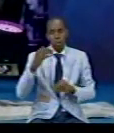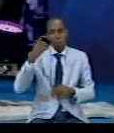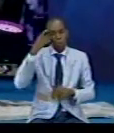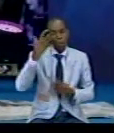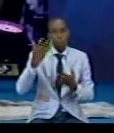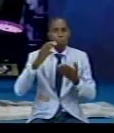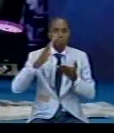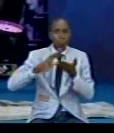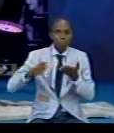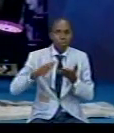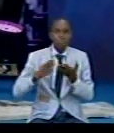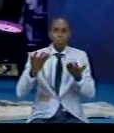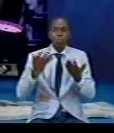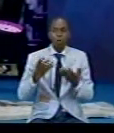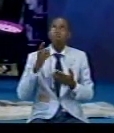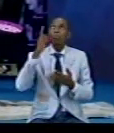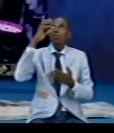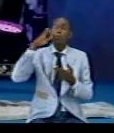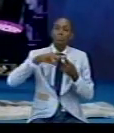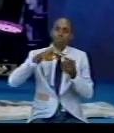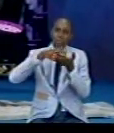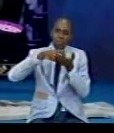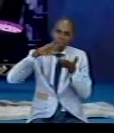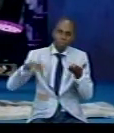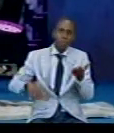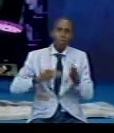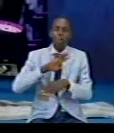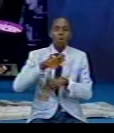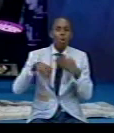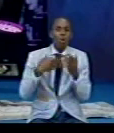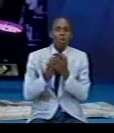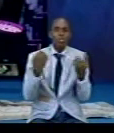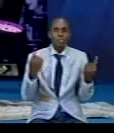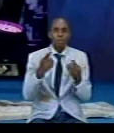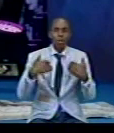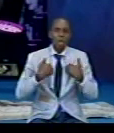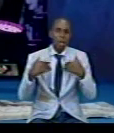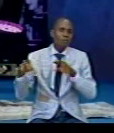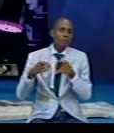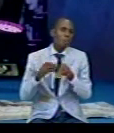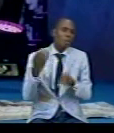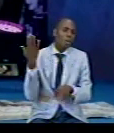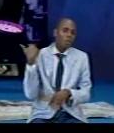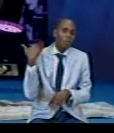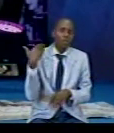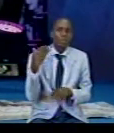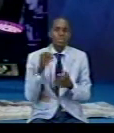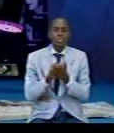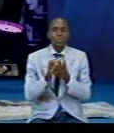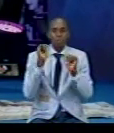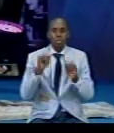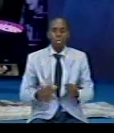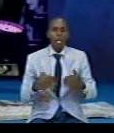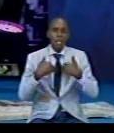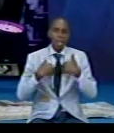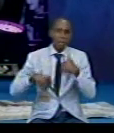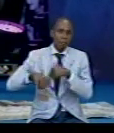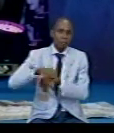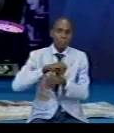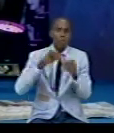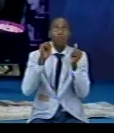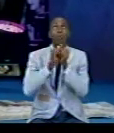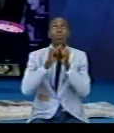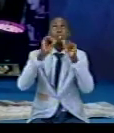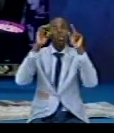him to erase all the sins you have committed before so you can come into fellowship with him, wherever you